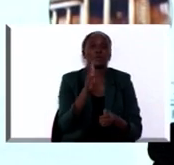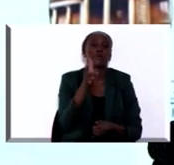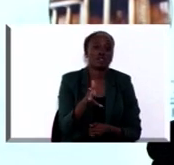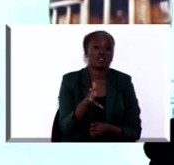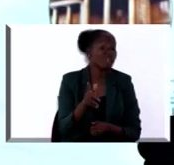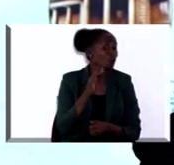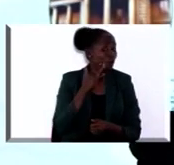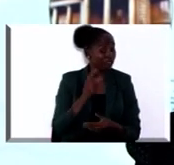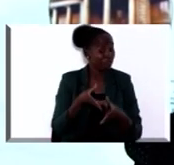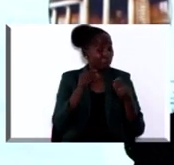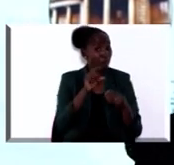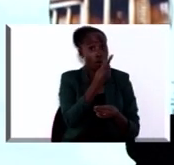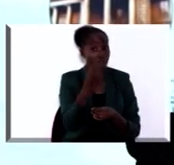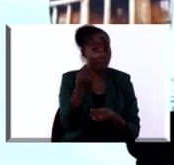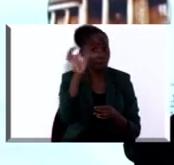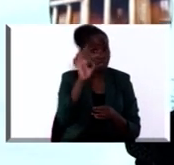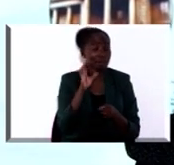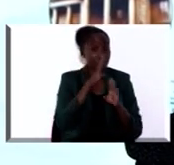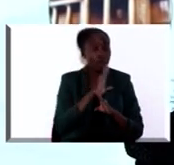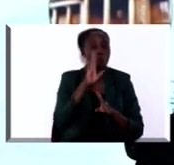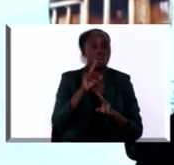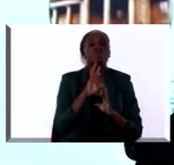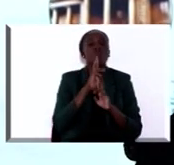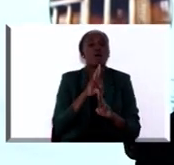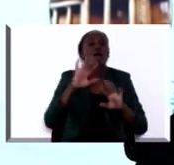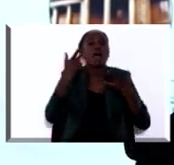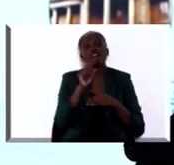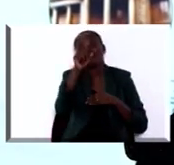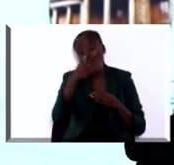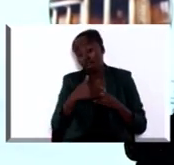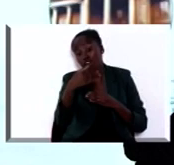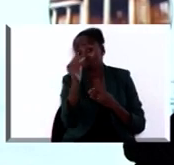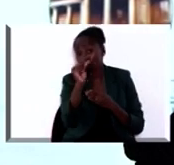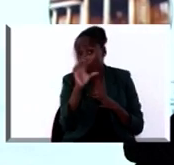at 100%, we are reporting how far are we from 100%.